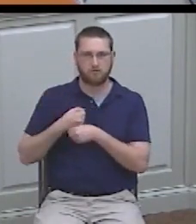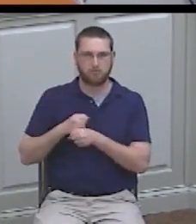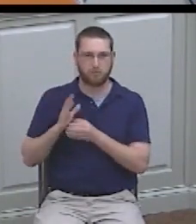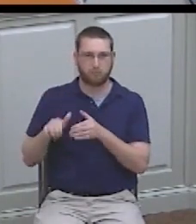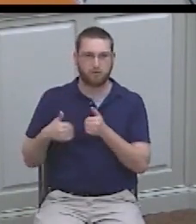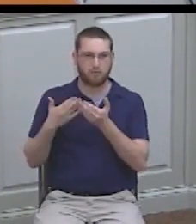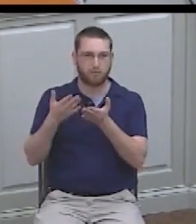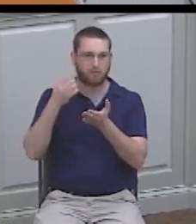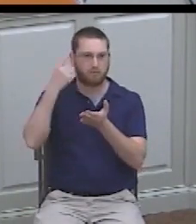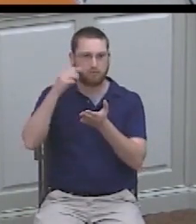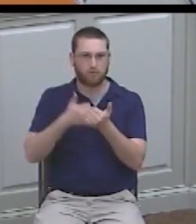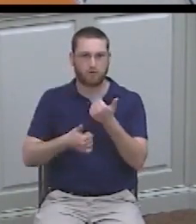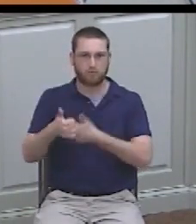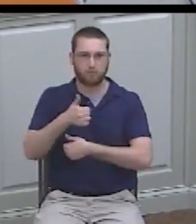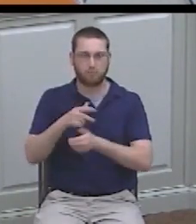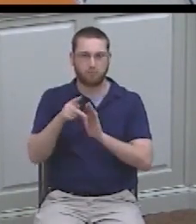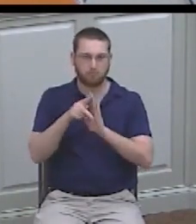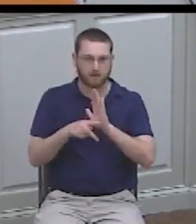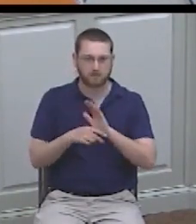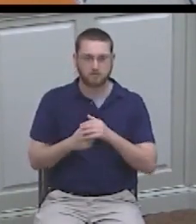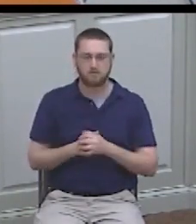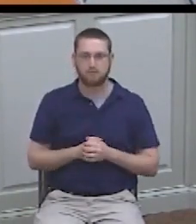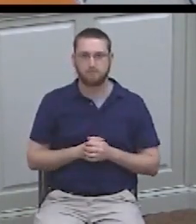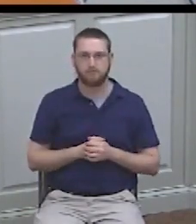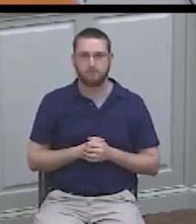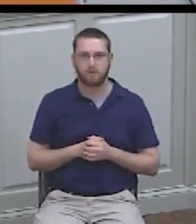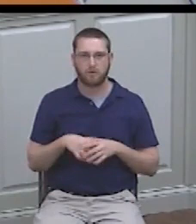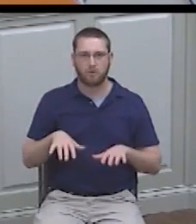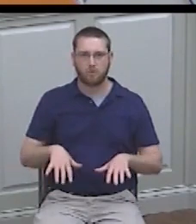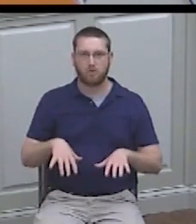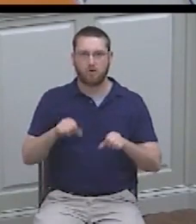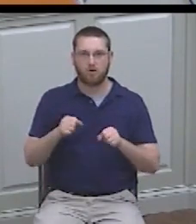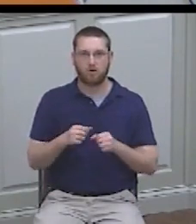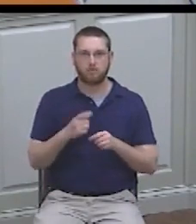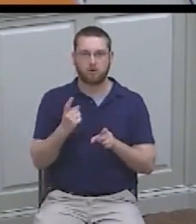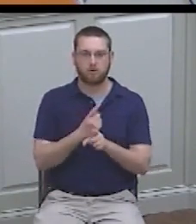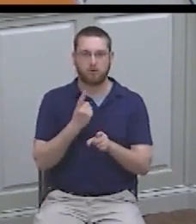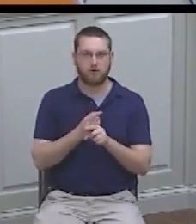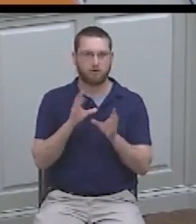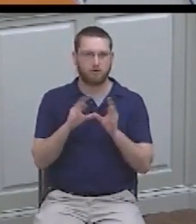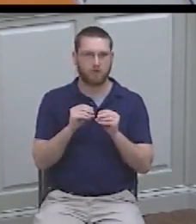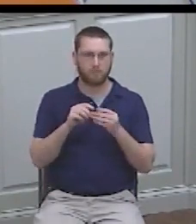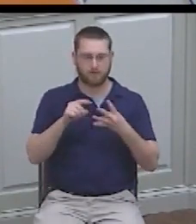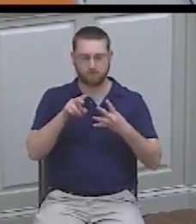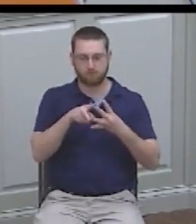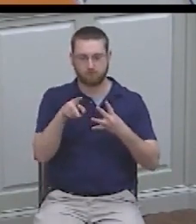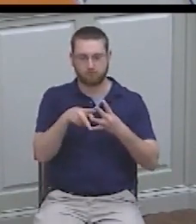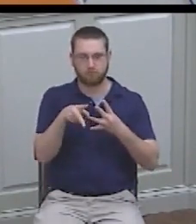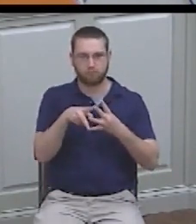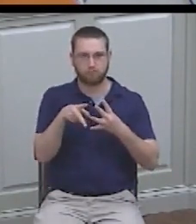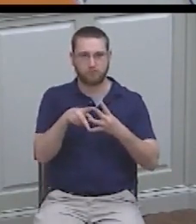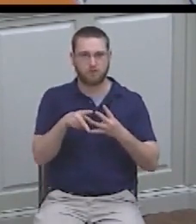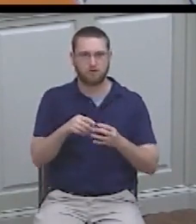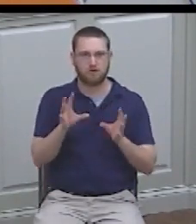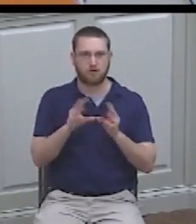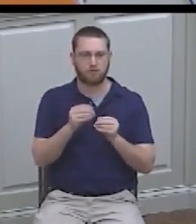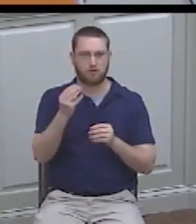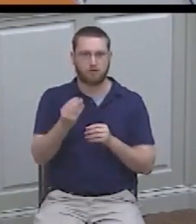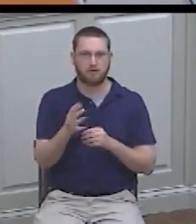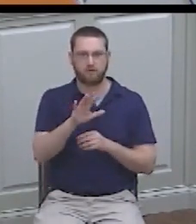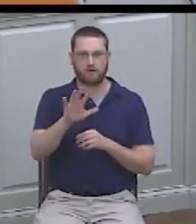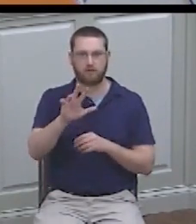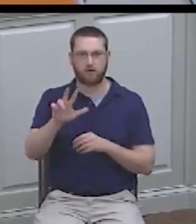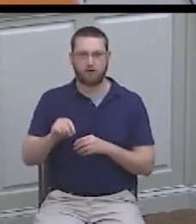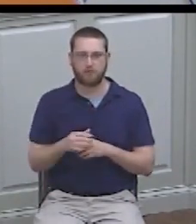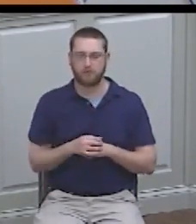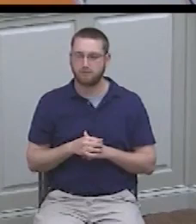for administrative policies and procedures, hold regular meetings on the second and fourth Mondays of each month at 5:30. Allow any